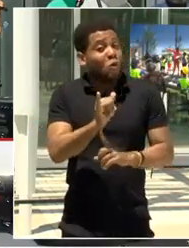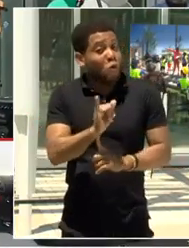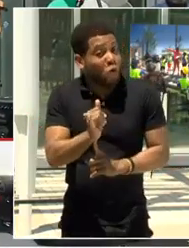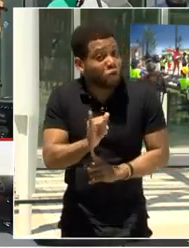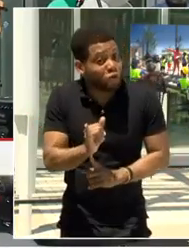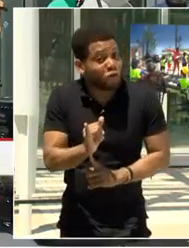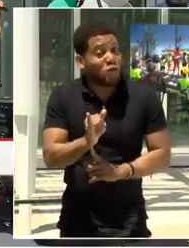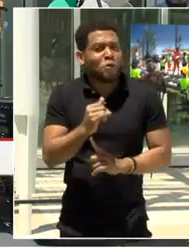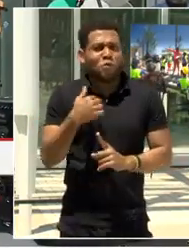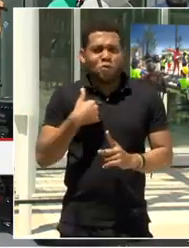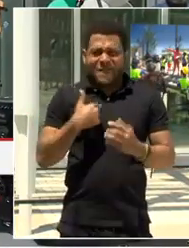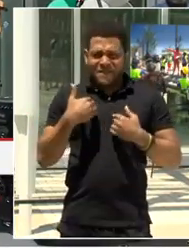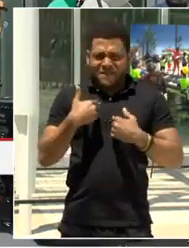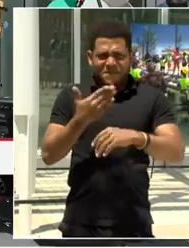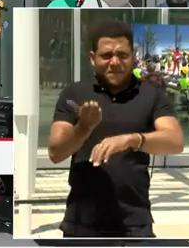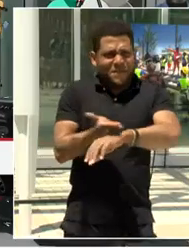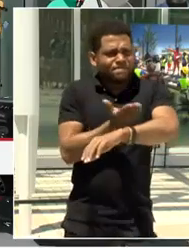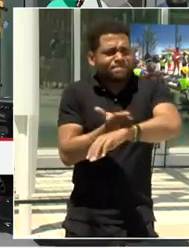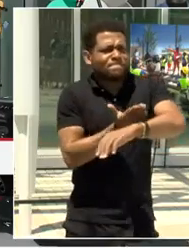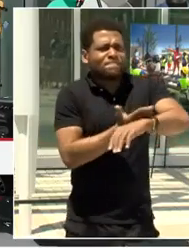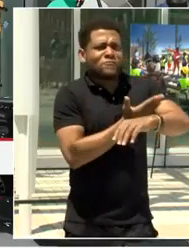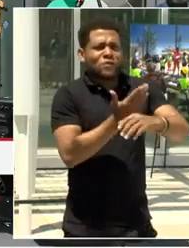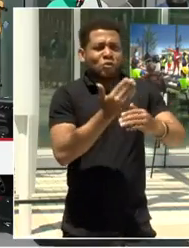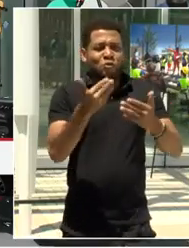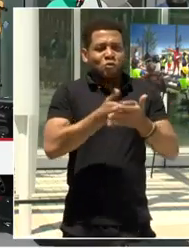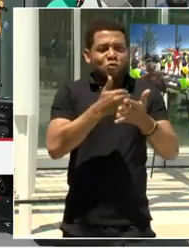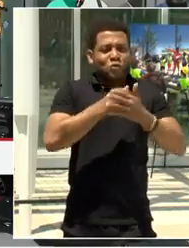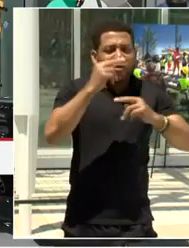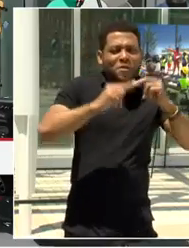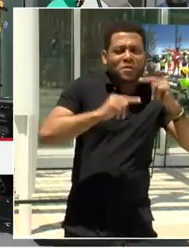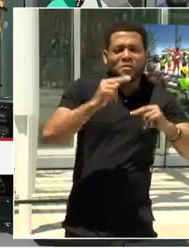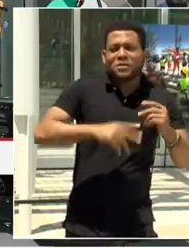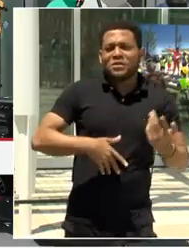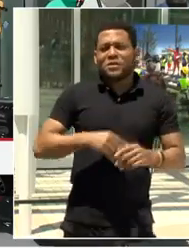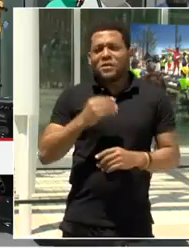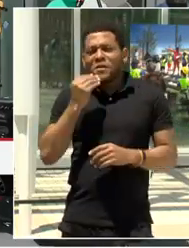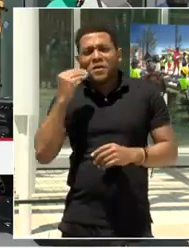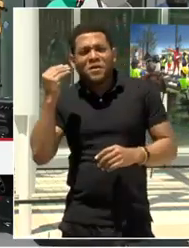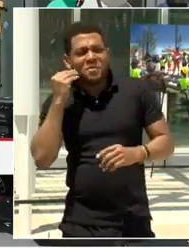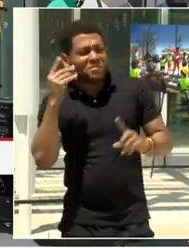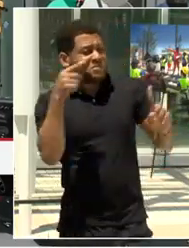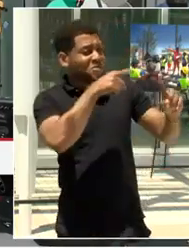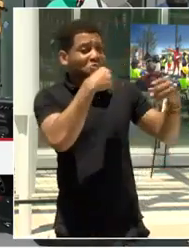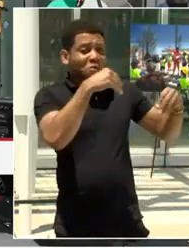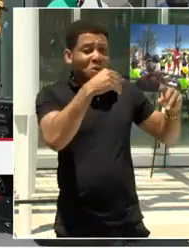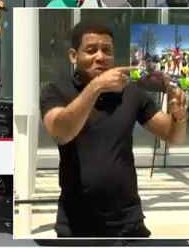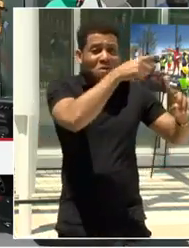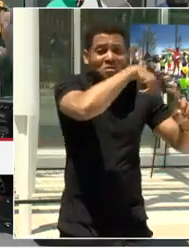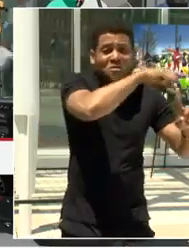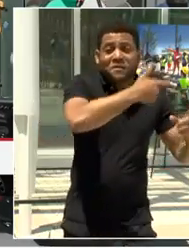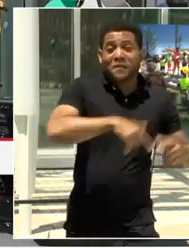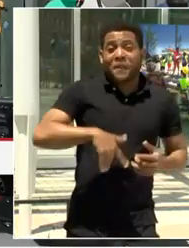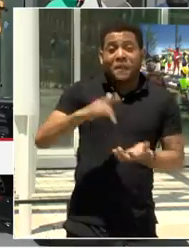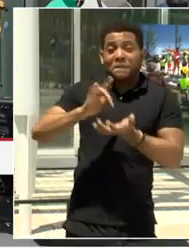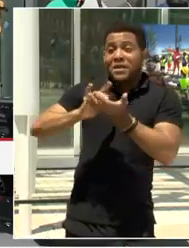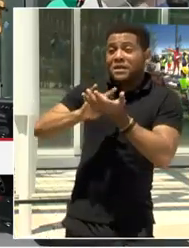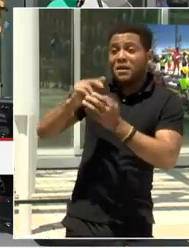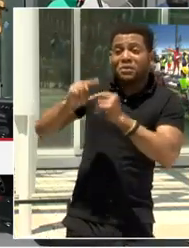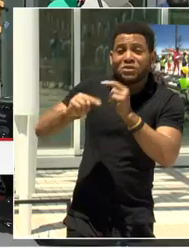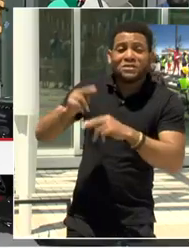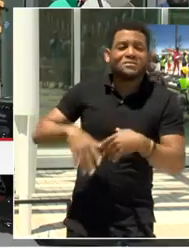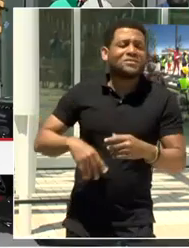into new housing, retail, medical space, and more. It is indeed